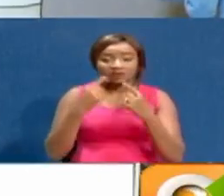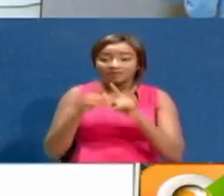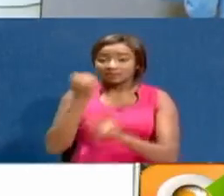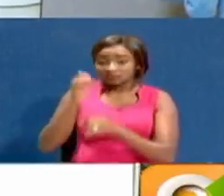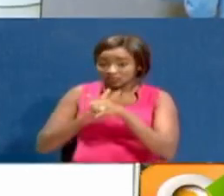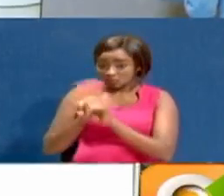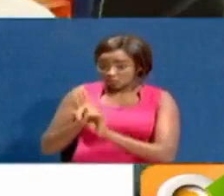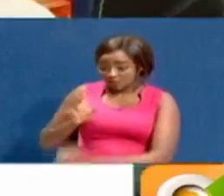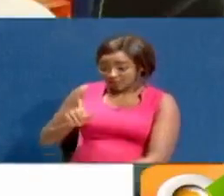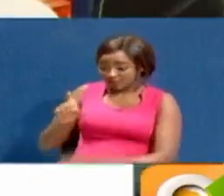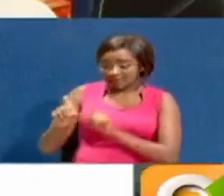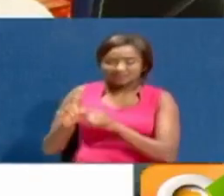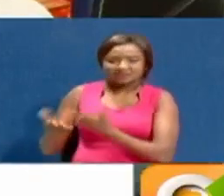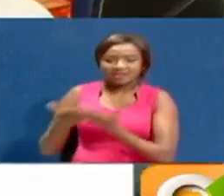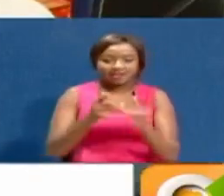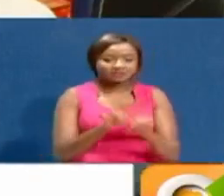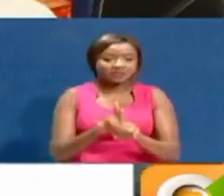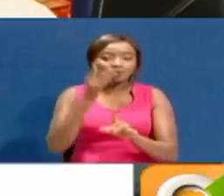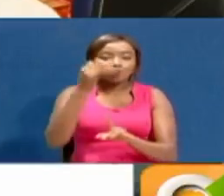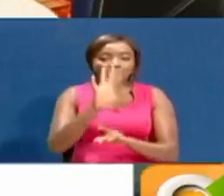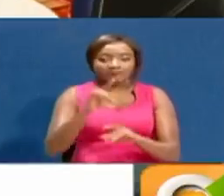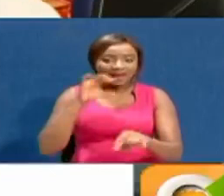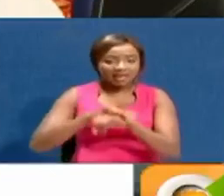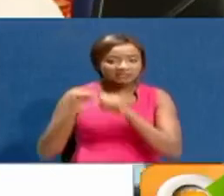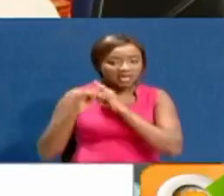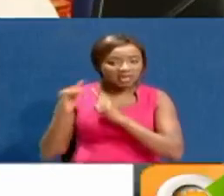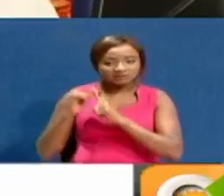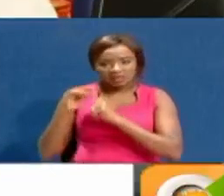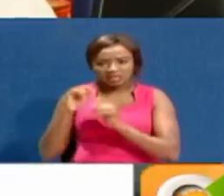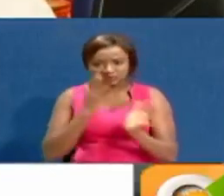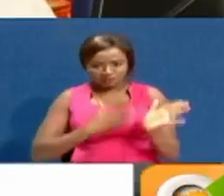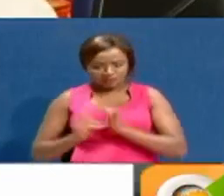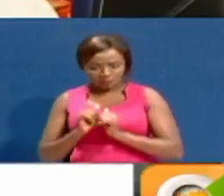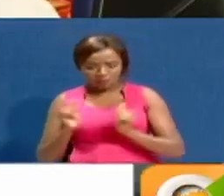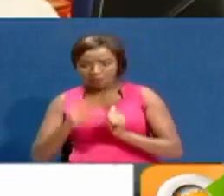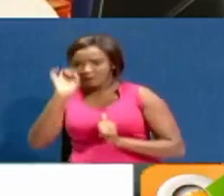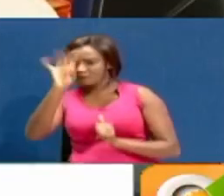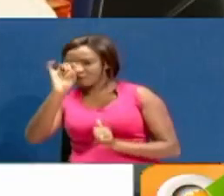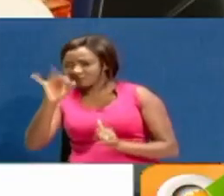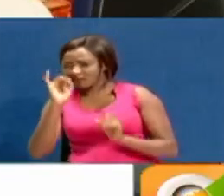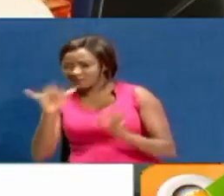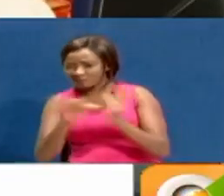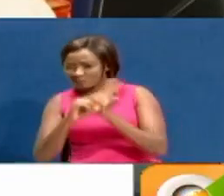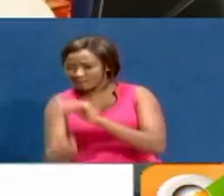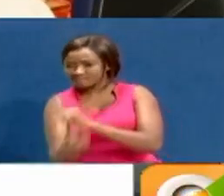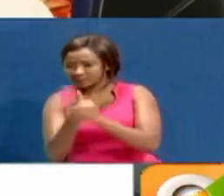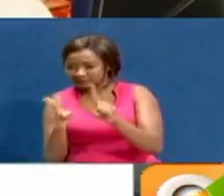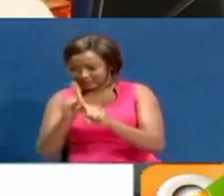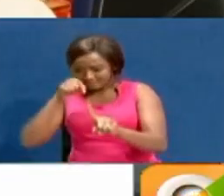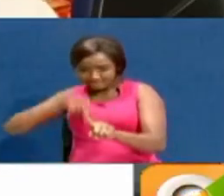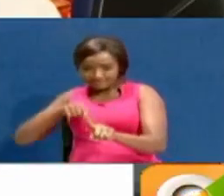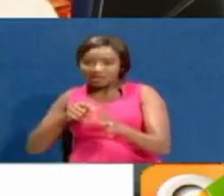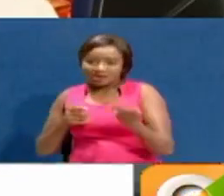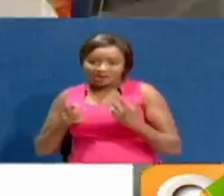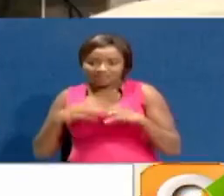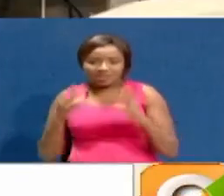blessing. The experience that I have now prepares me for future experiences or for a similar pandemic or a similar